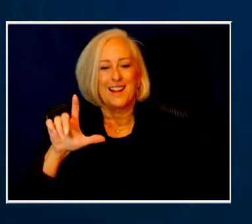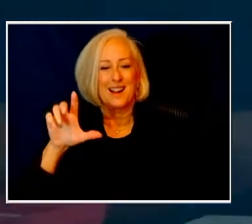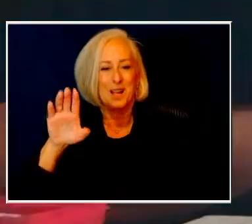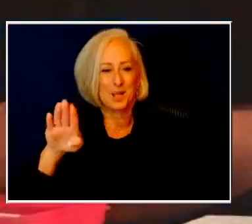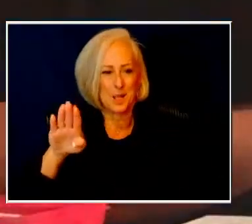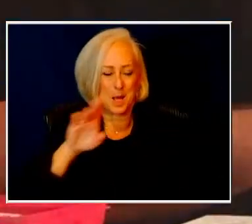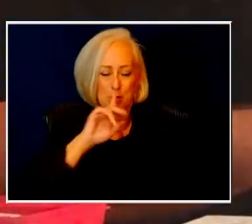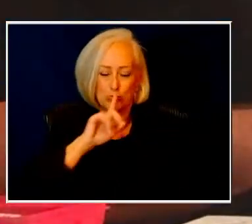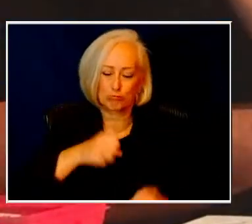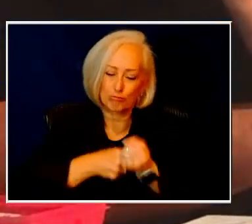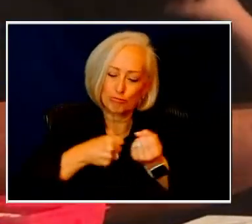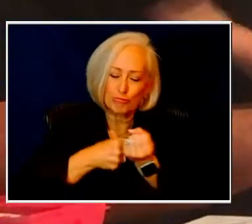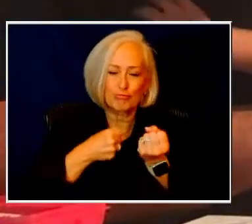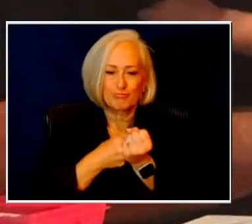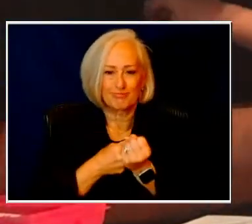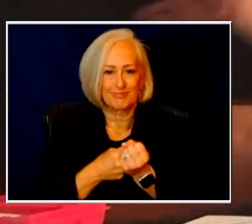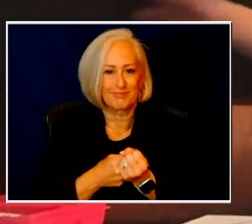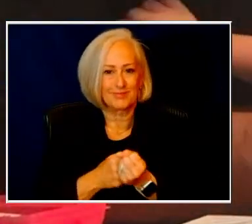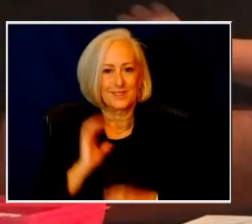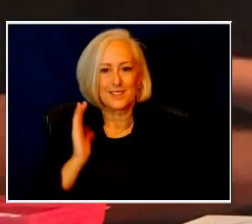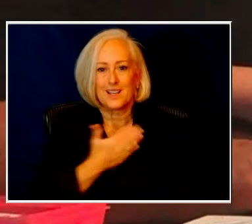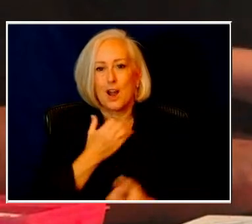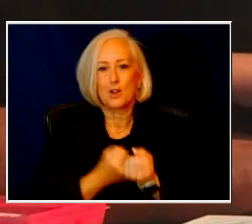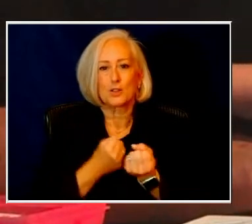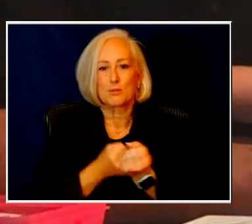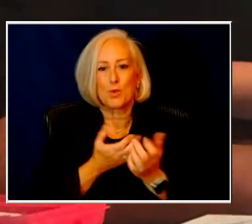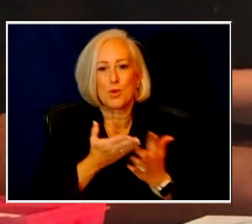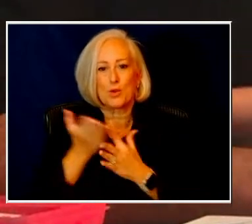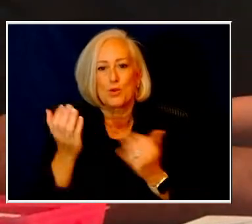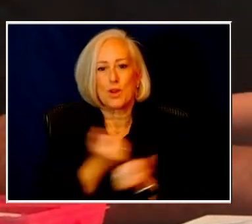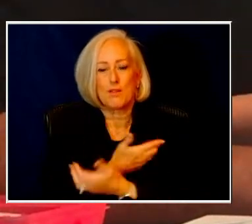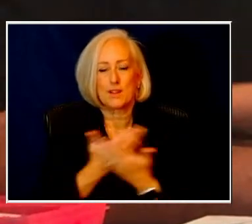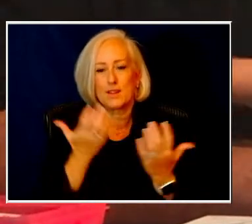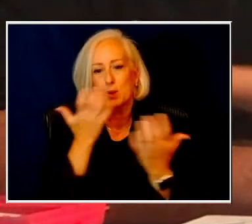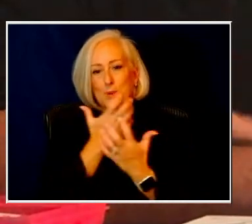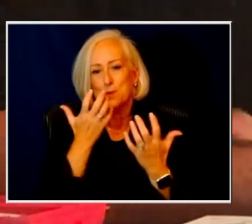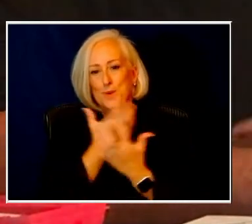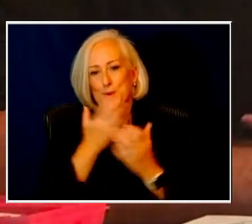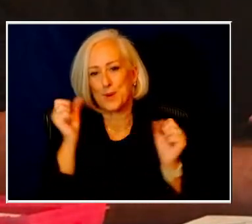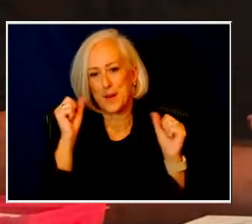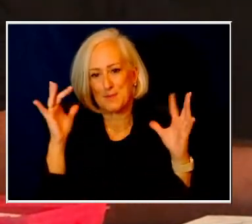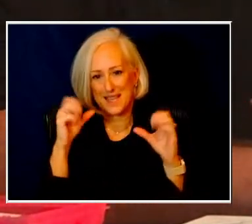support that we've had through this whole thing has just been amazing.